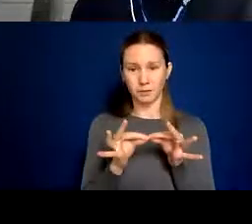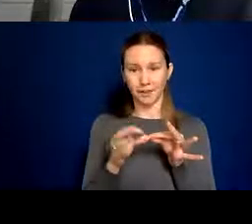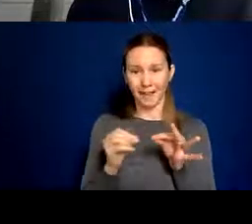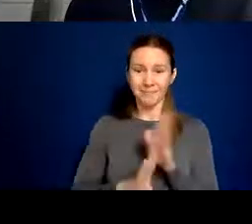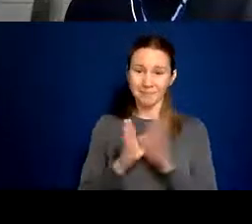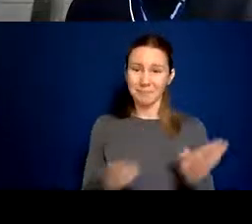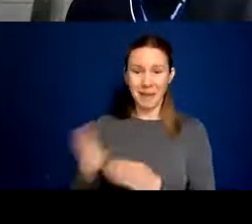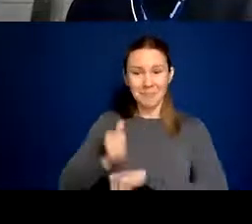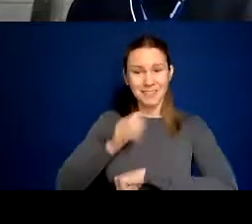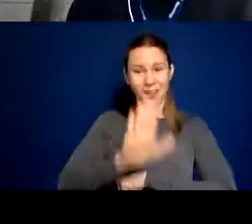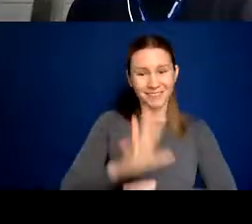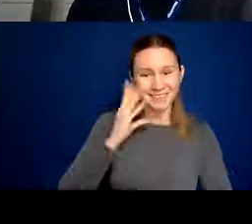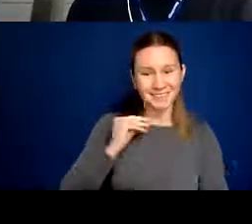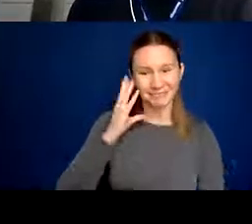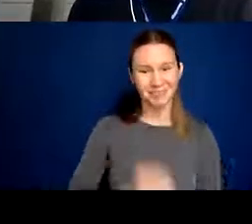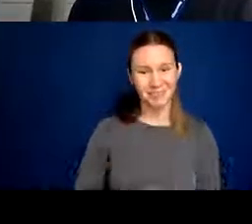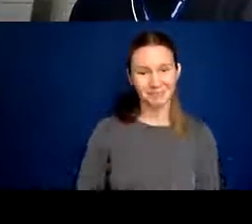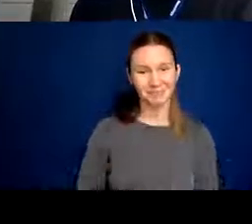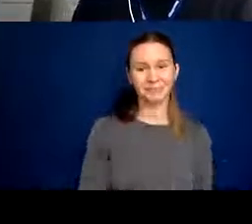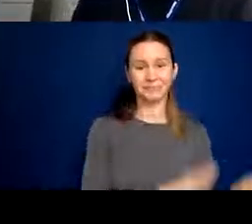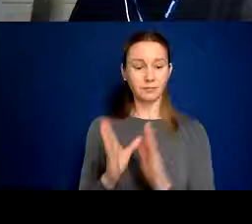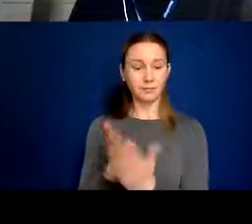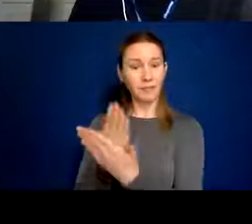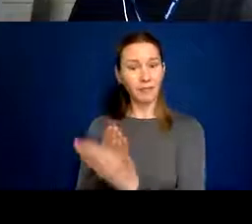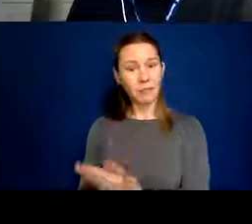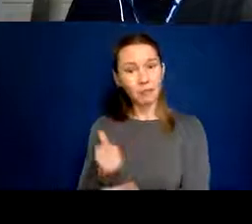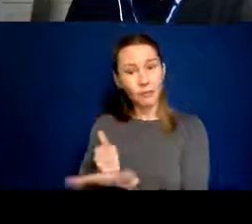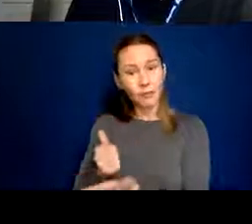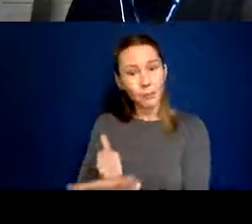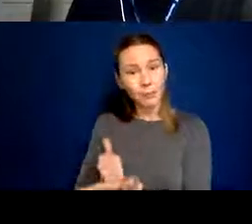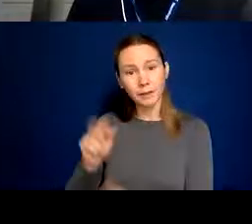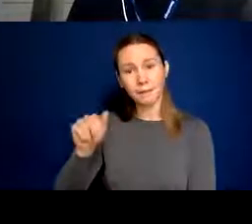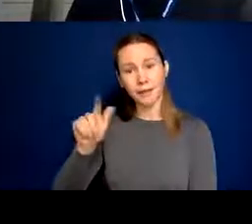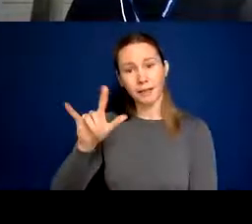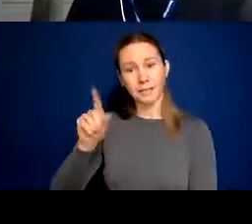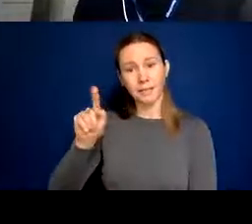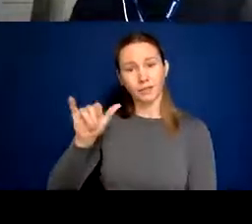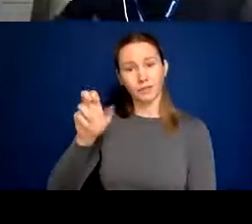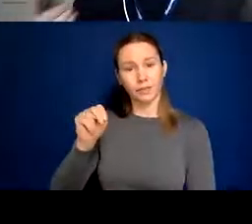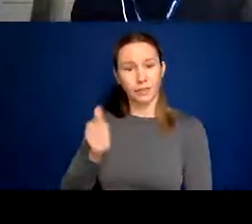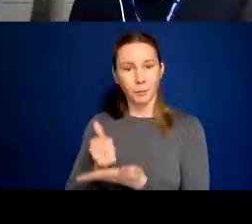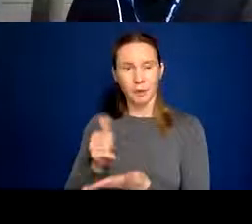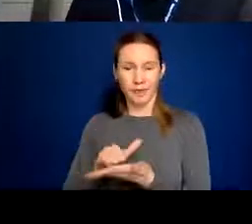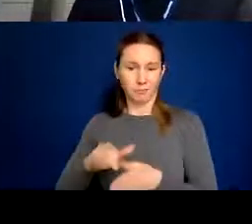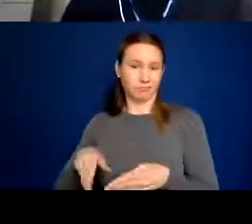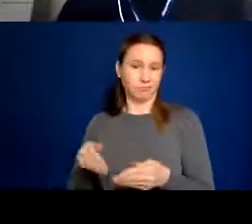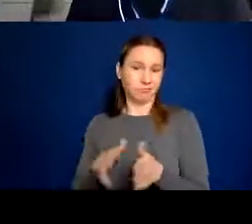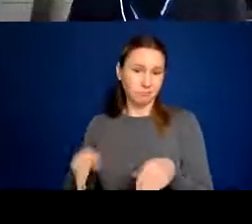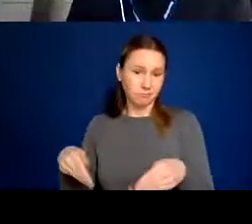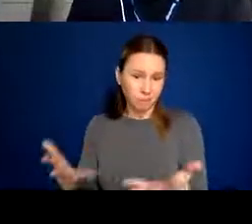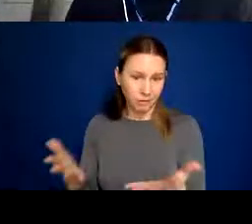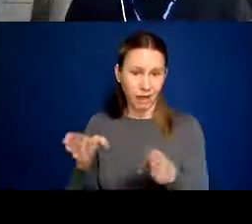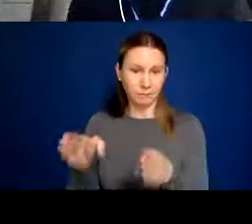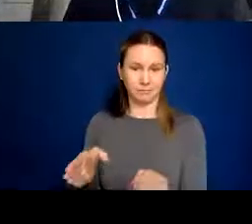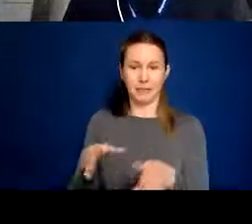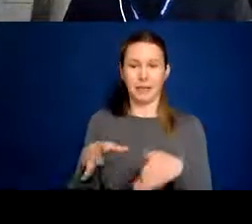that. Validation therapy, basically this encourages patients to express feelings, and we provide validation and we